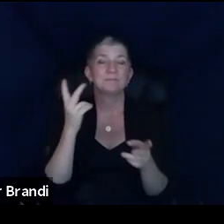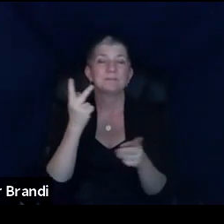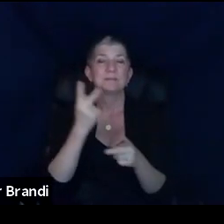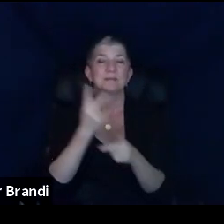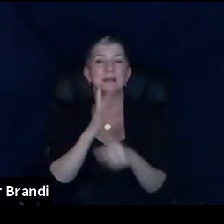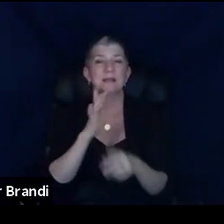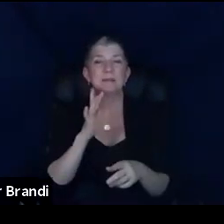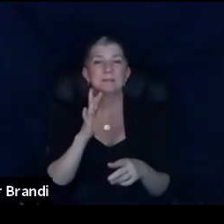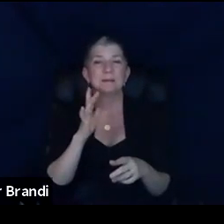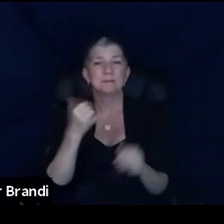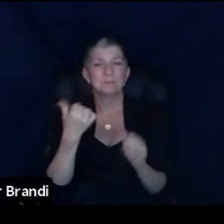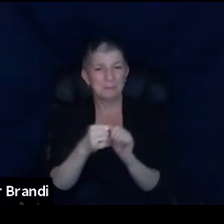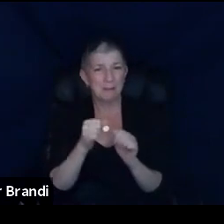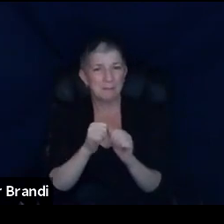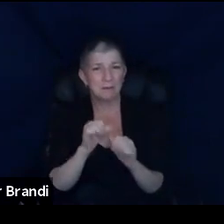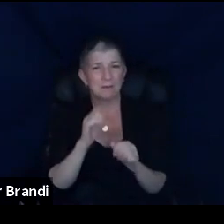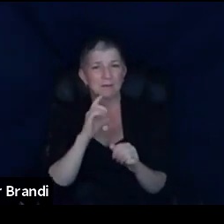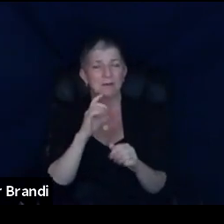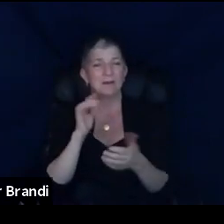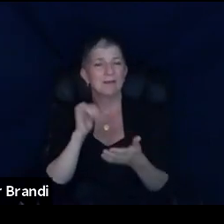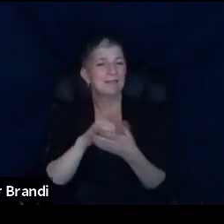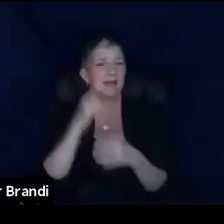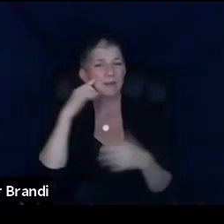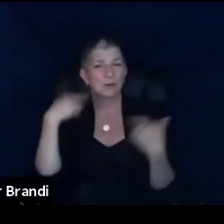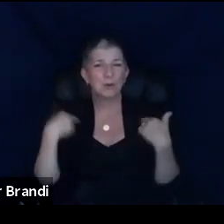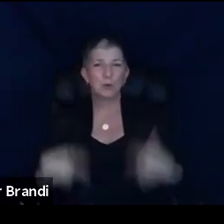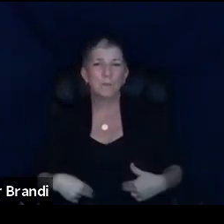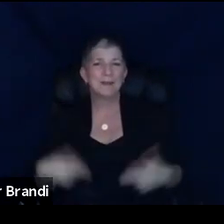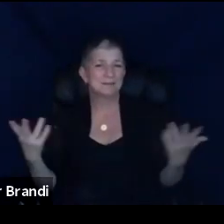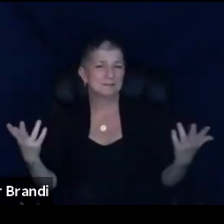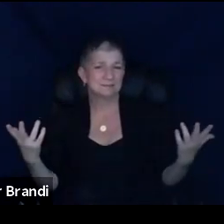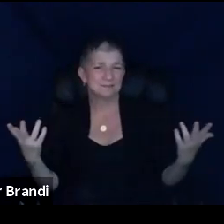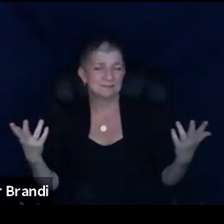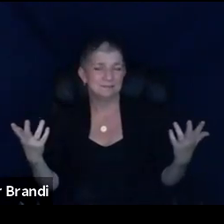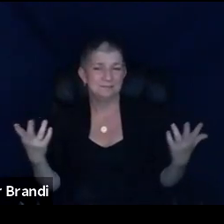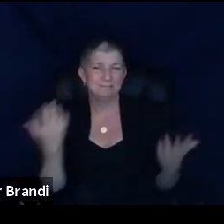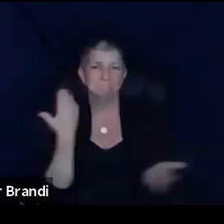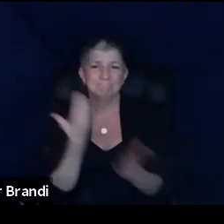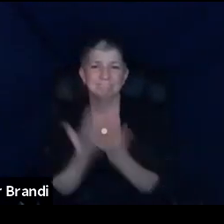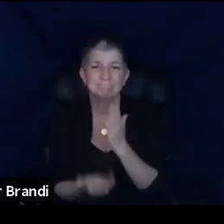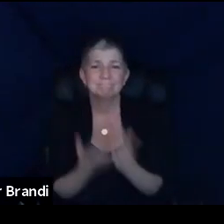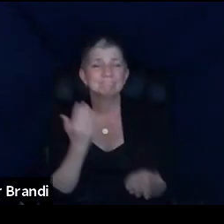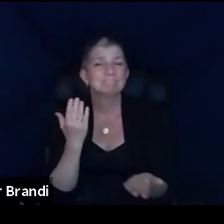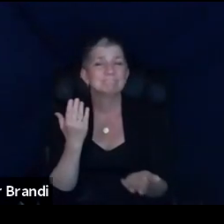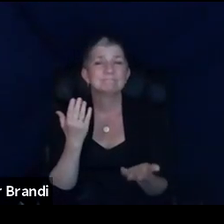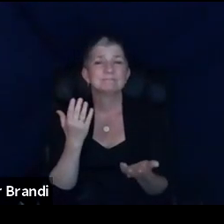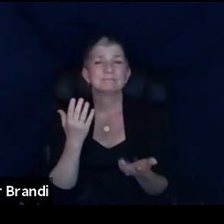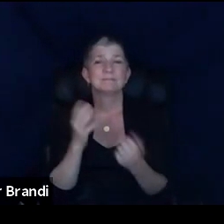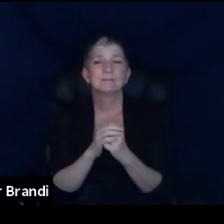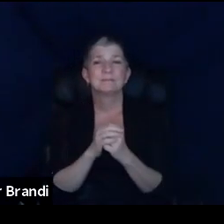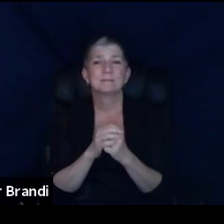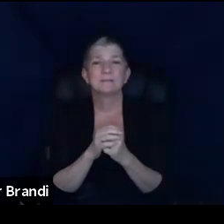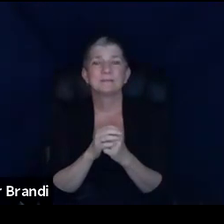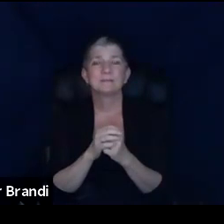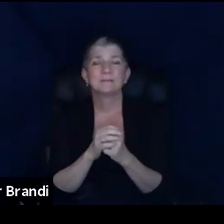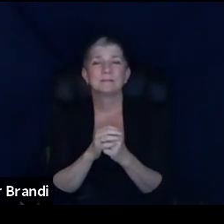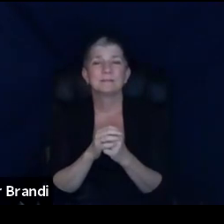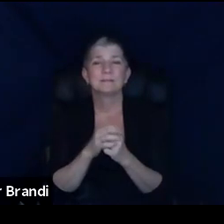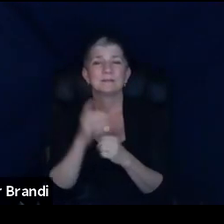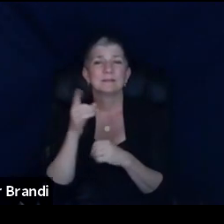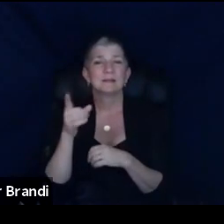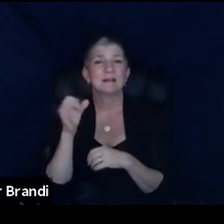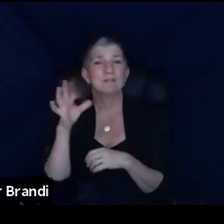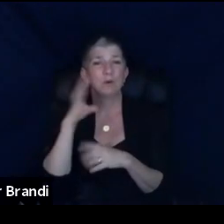heart that you're human. And no matter whether you're being looked to as a person in